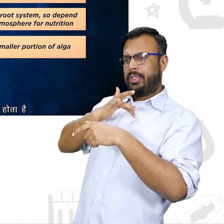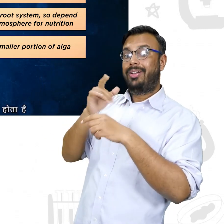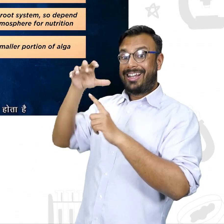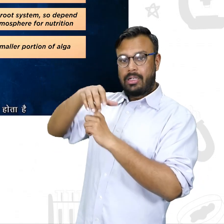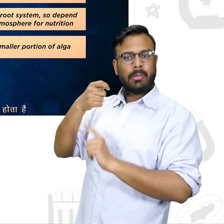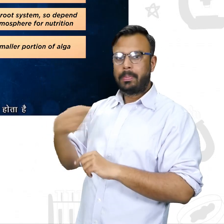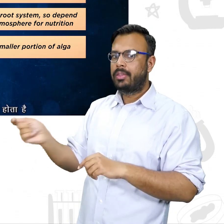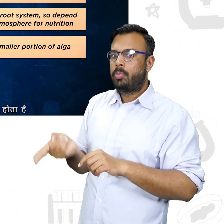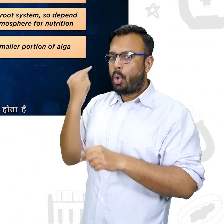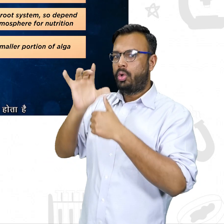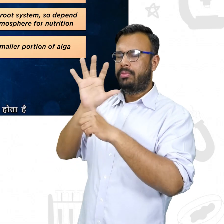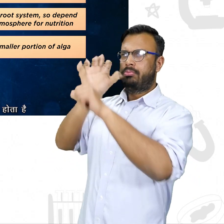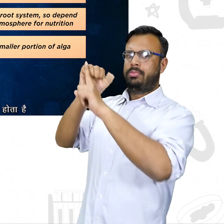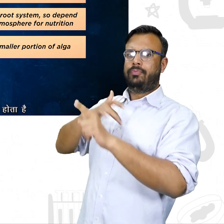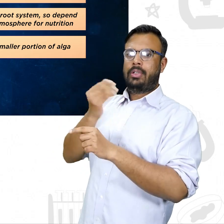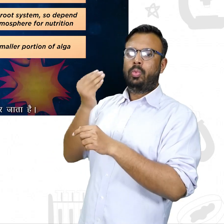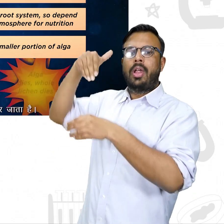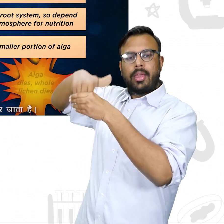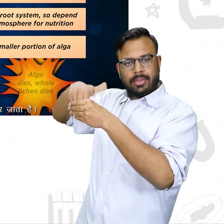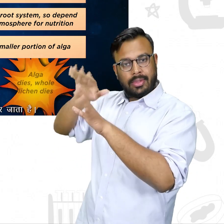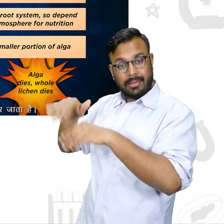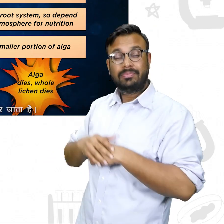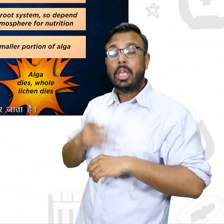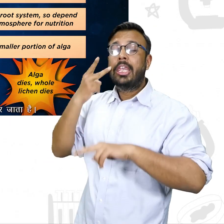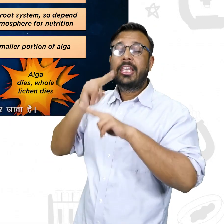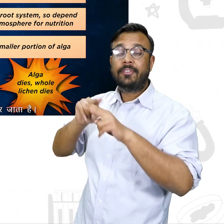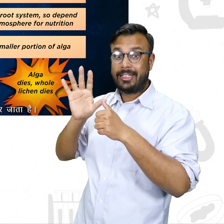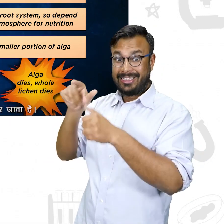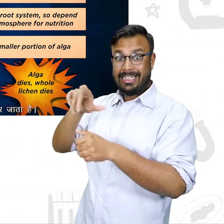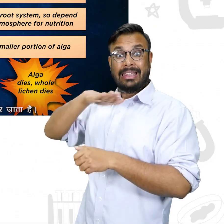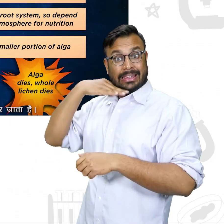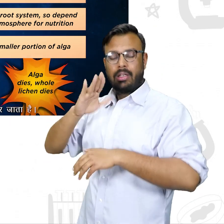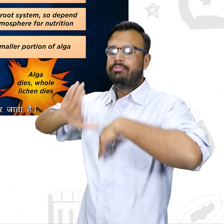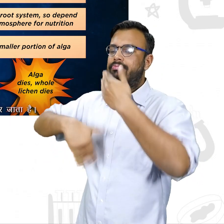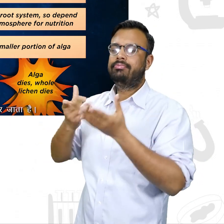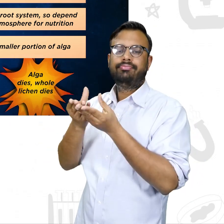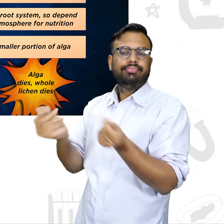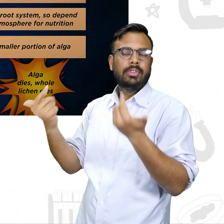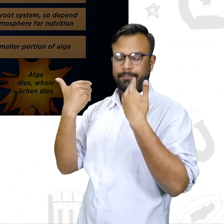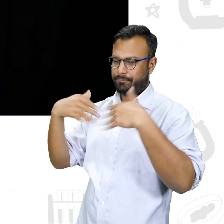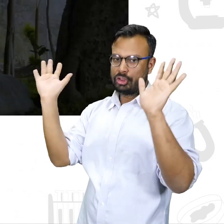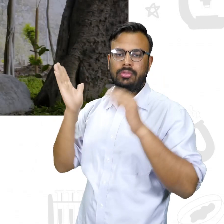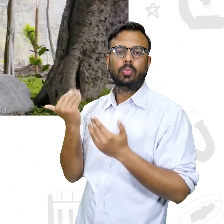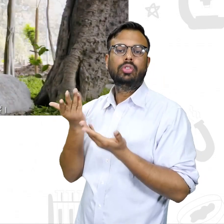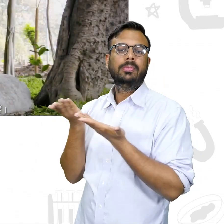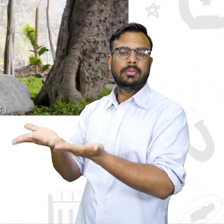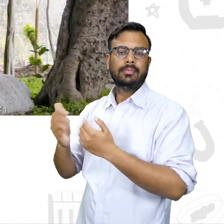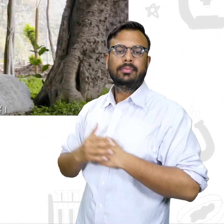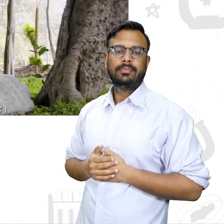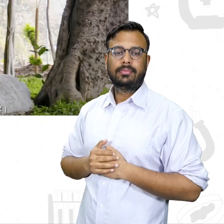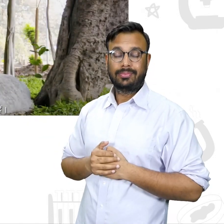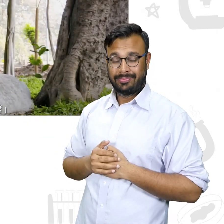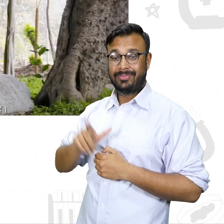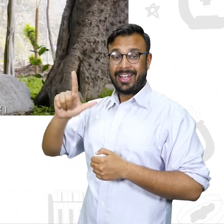is very sensitive than the fungus, and if algae dies, then whole lichen dies. Lichens